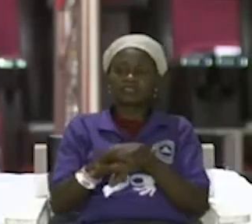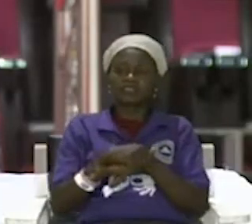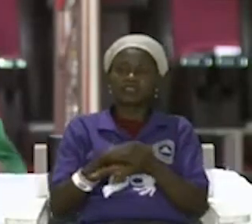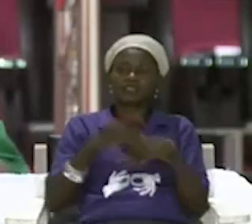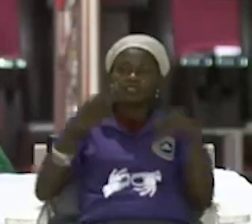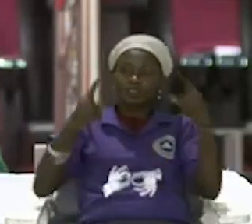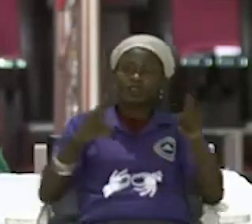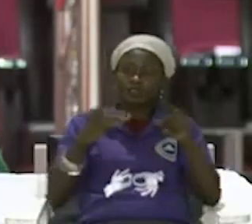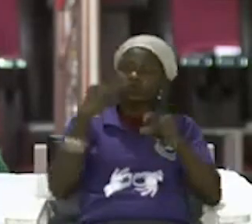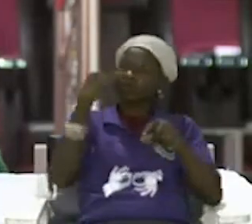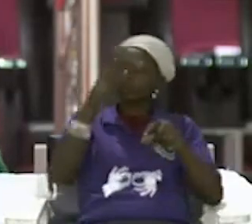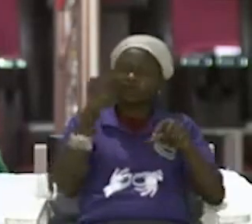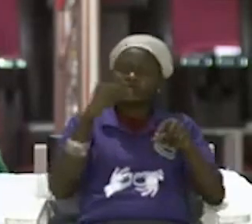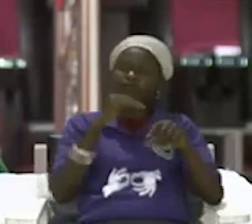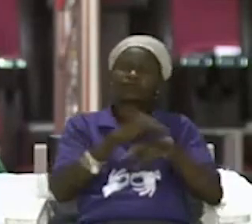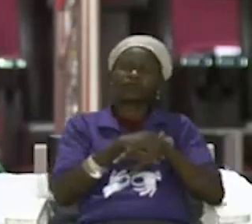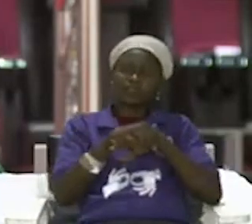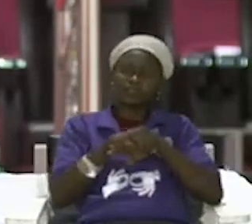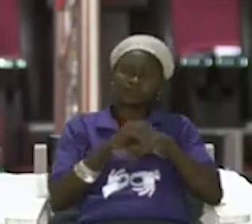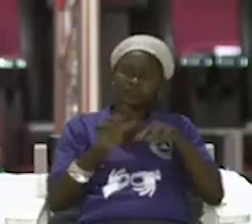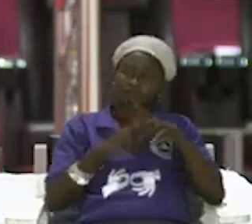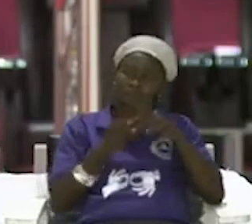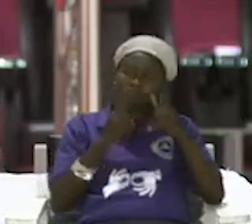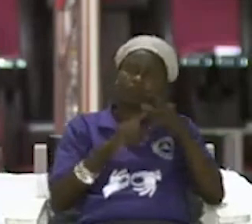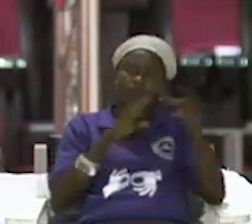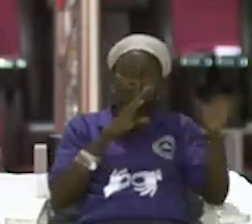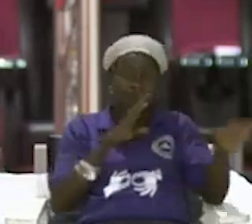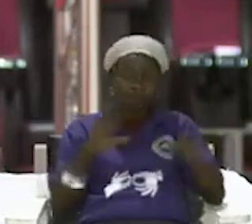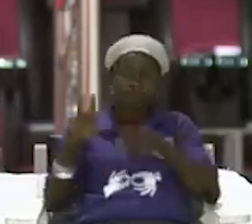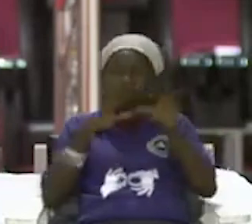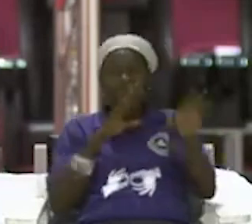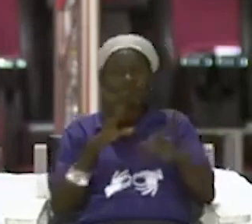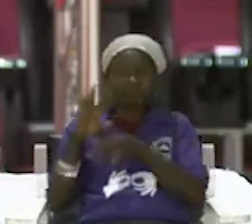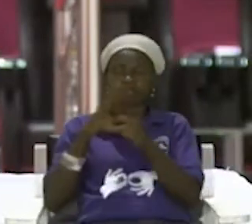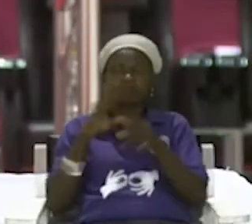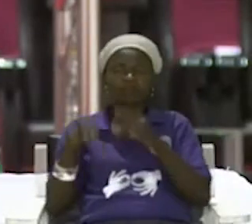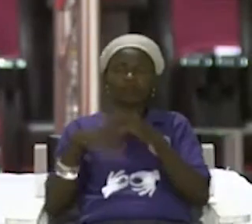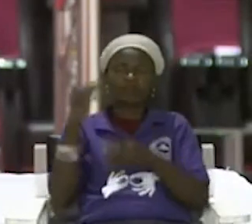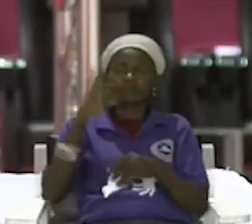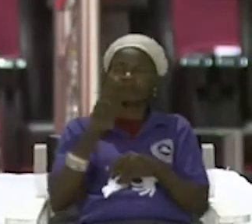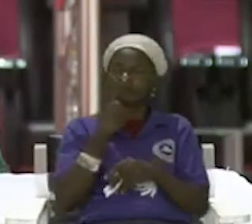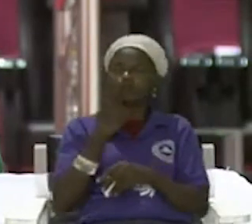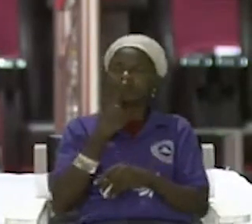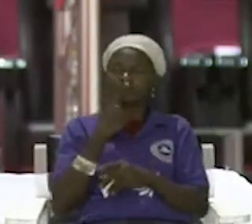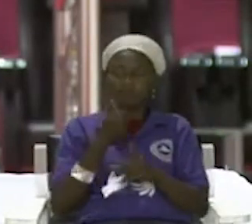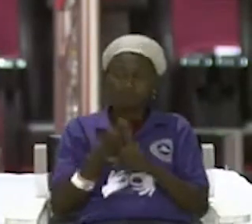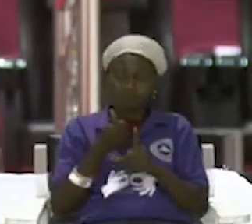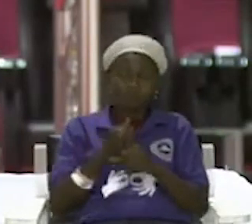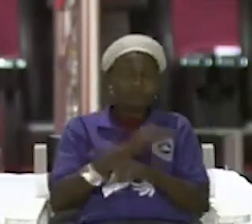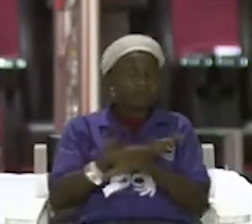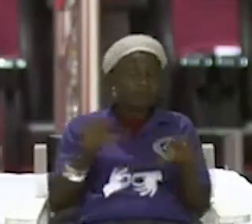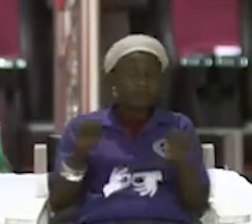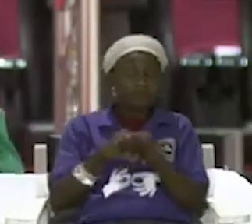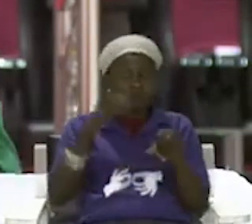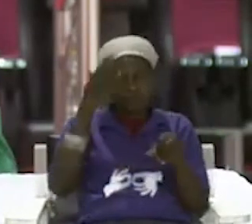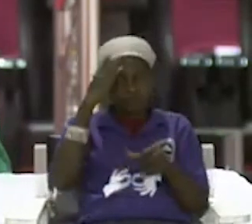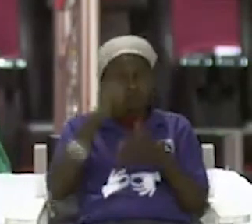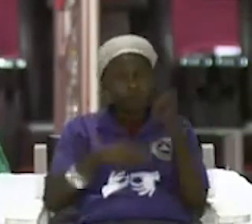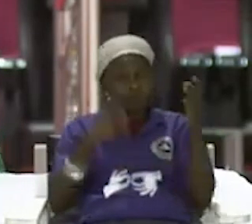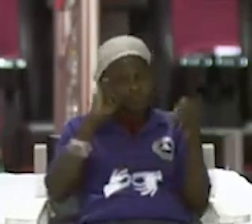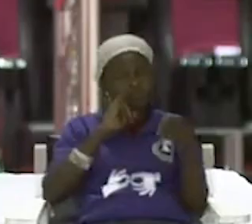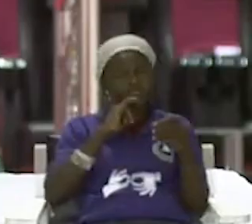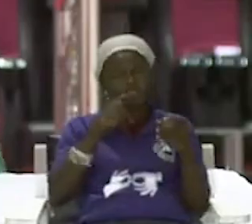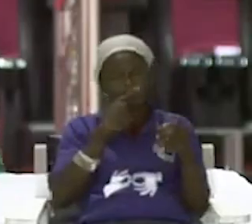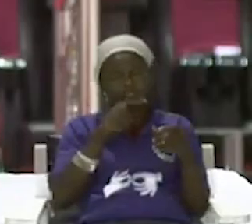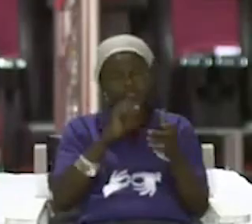Suddenly, beautiful English began to flow out of his mouth. He himself didn't even know what he was saying. All he noticed